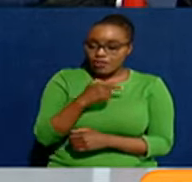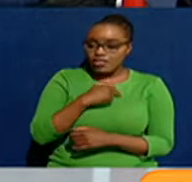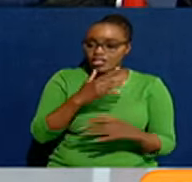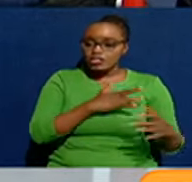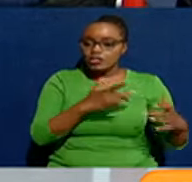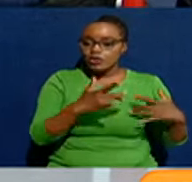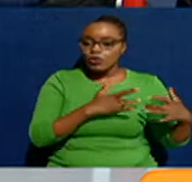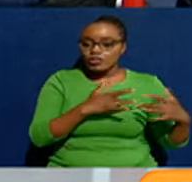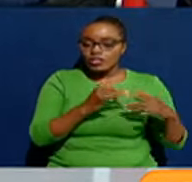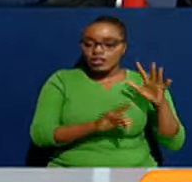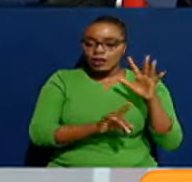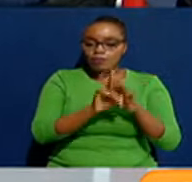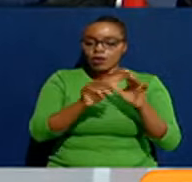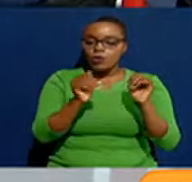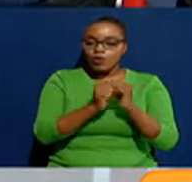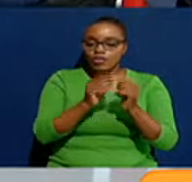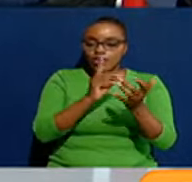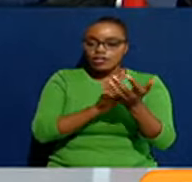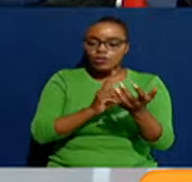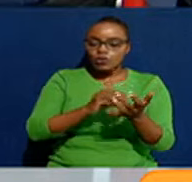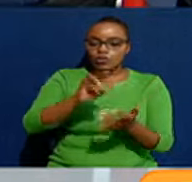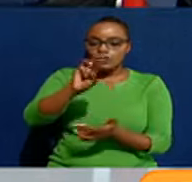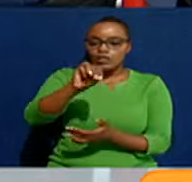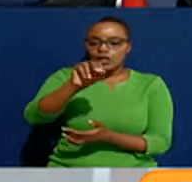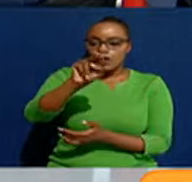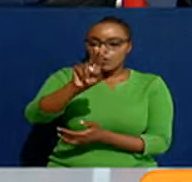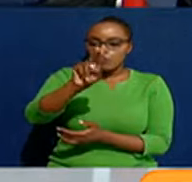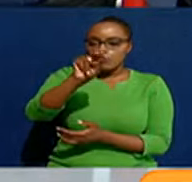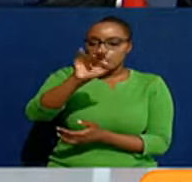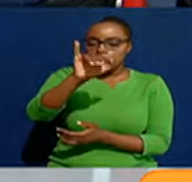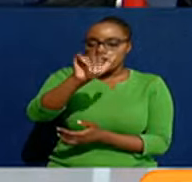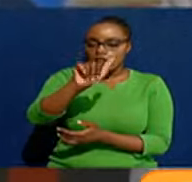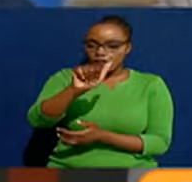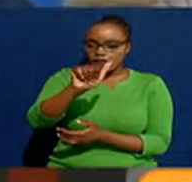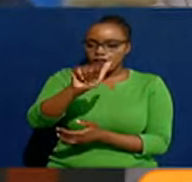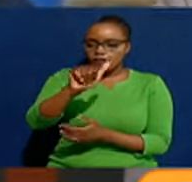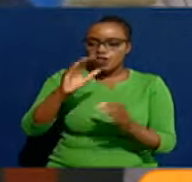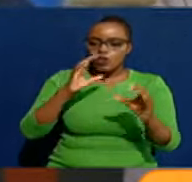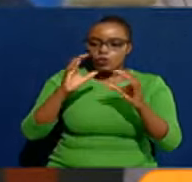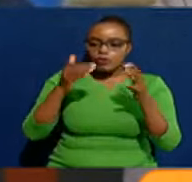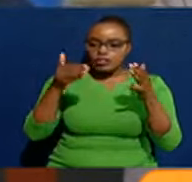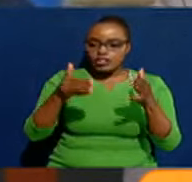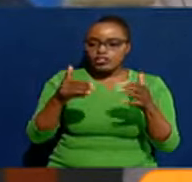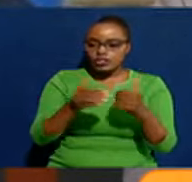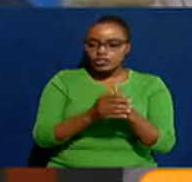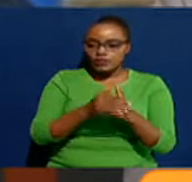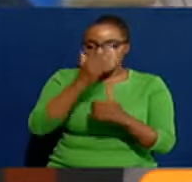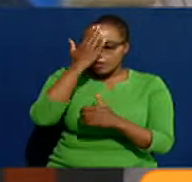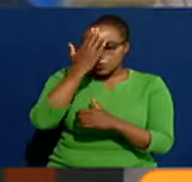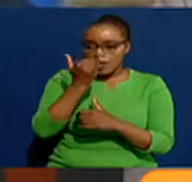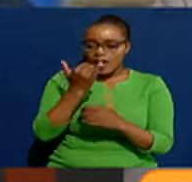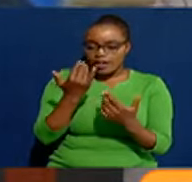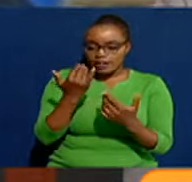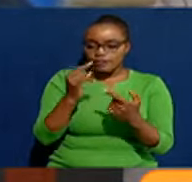with Dr. Moya's actually communication here. Why?